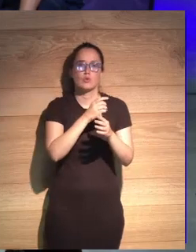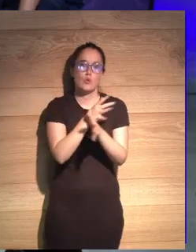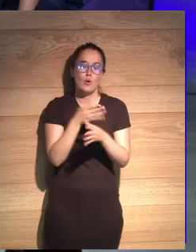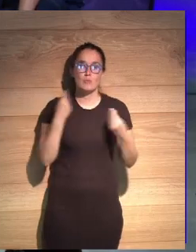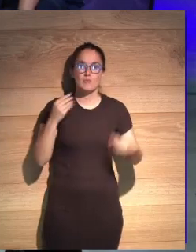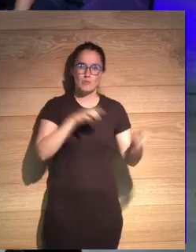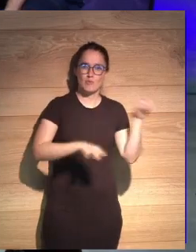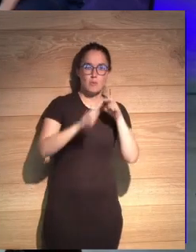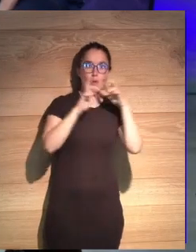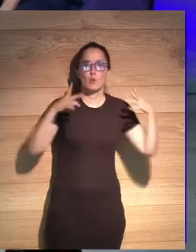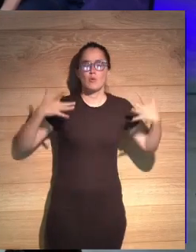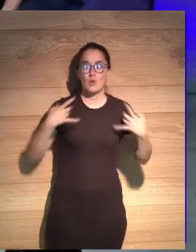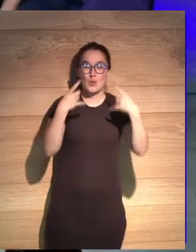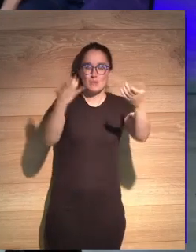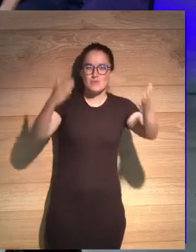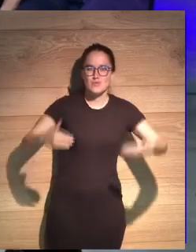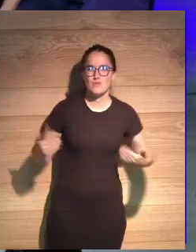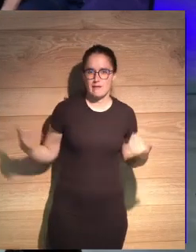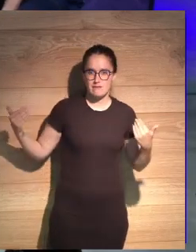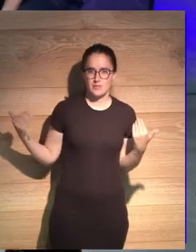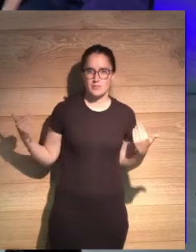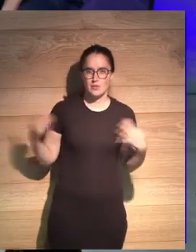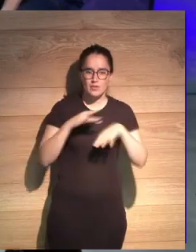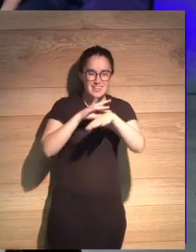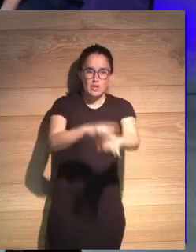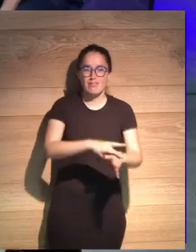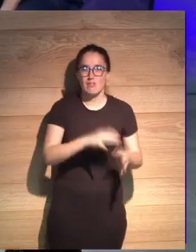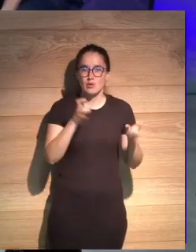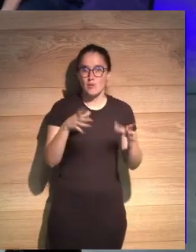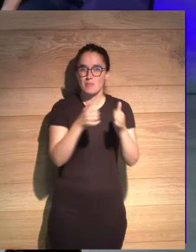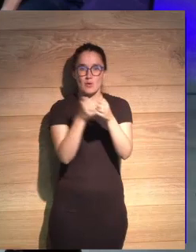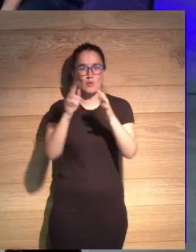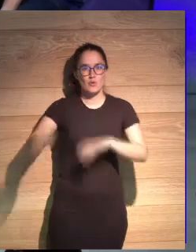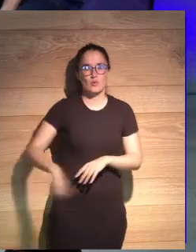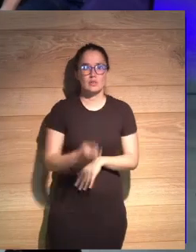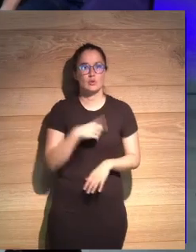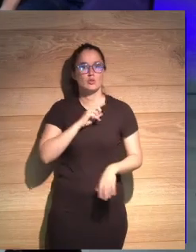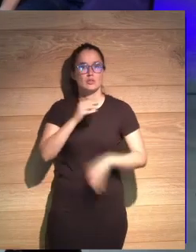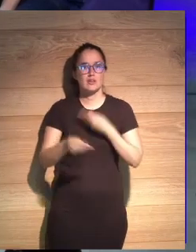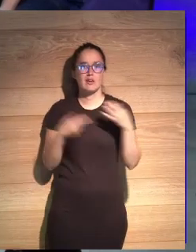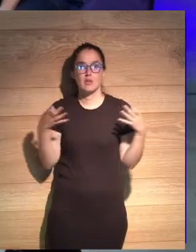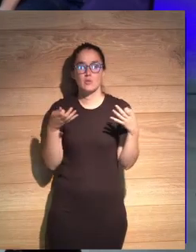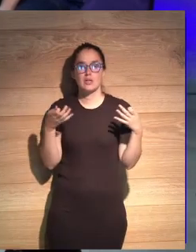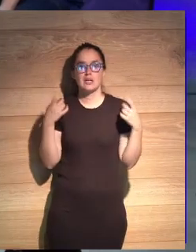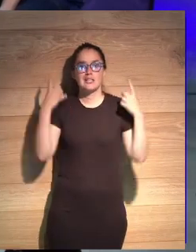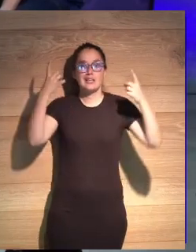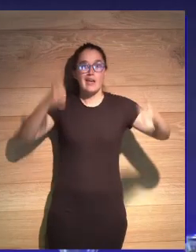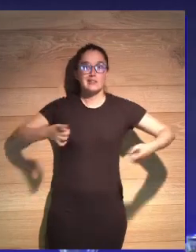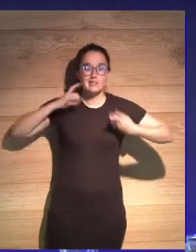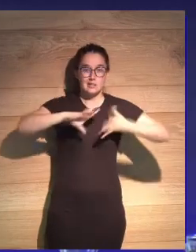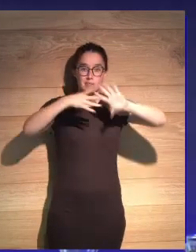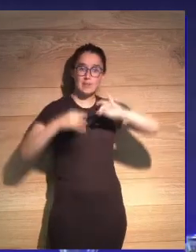So with these games, this is a problem because they are boring, so patients don't get engaged. So there's no